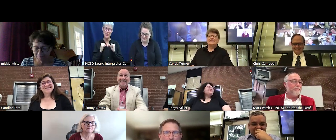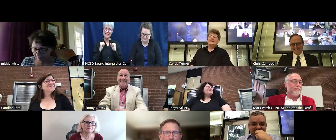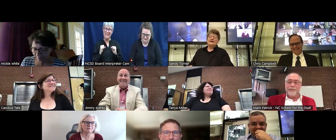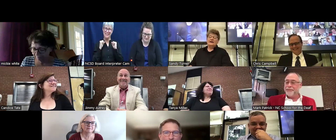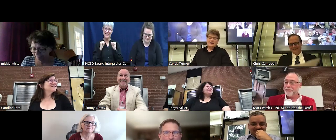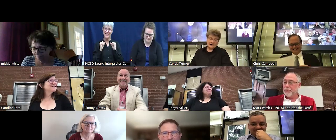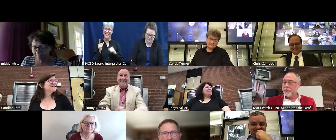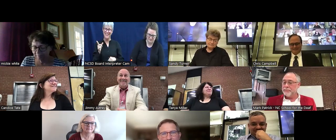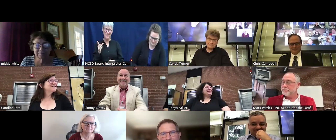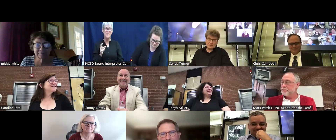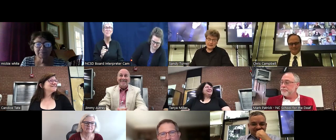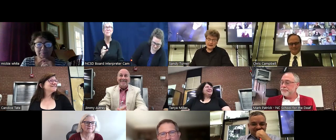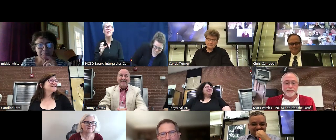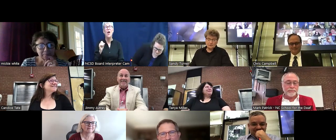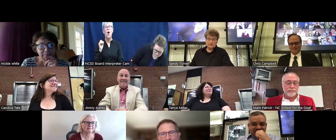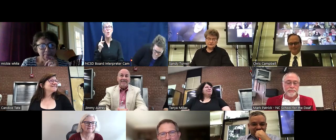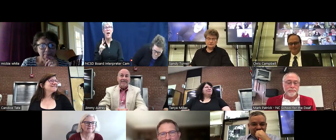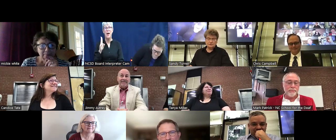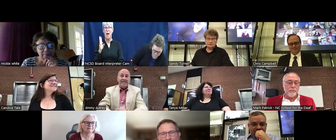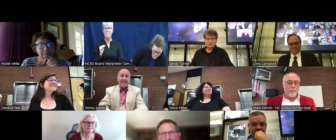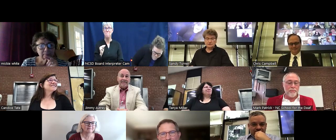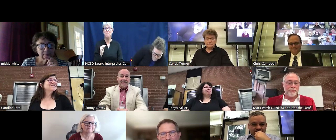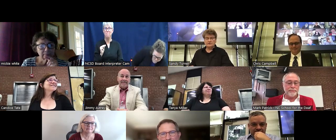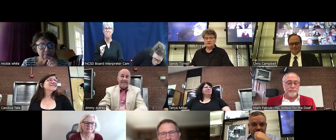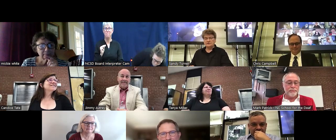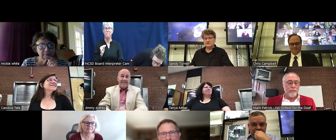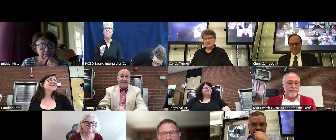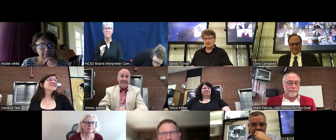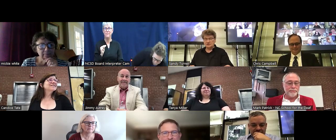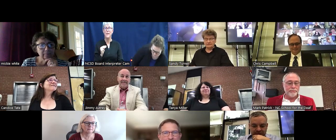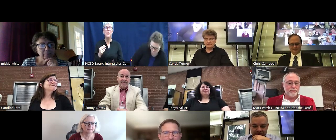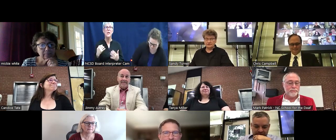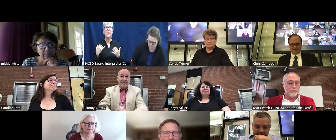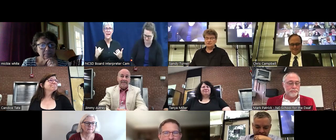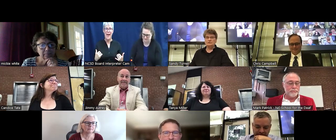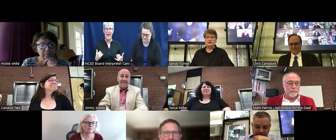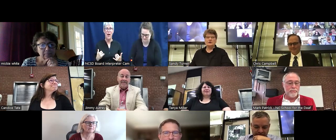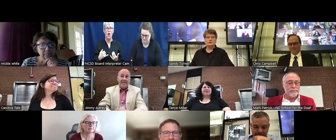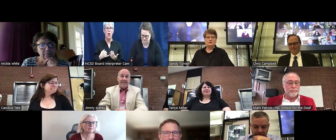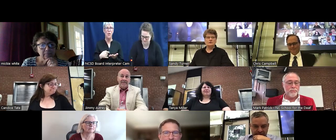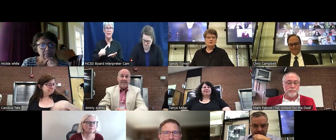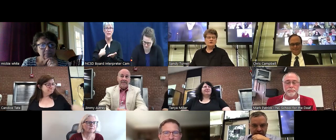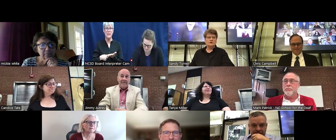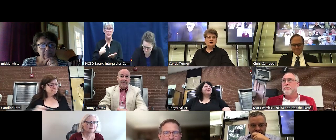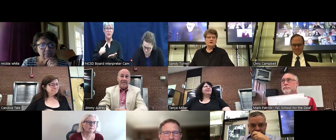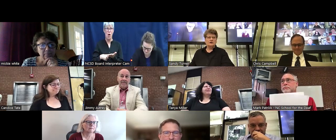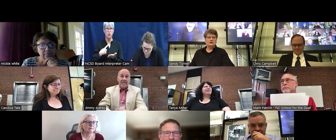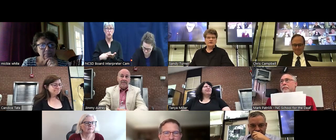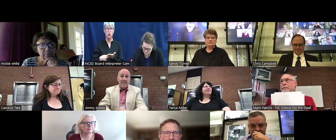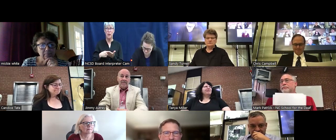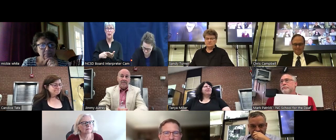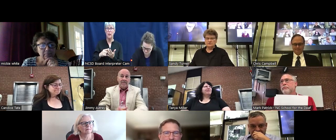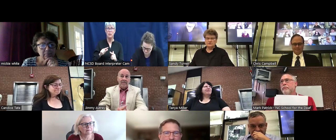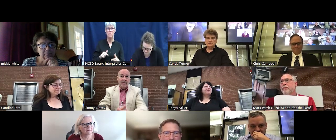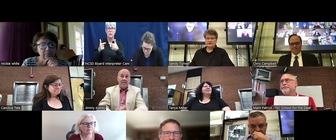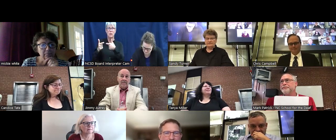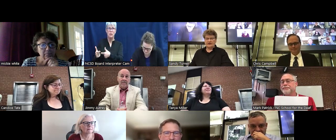Okay, I'm going to turn the discussion over to our